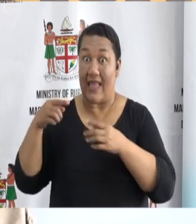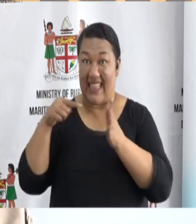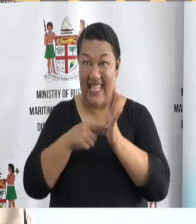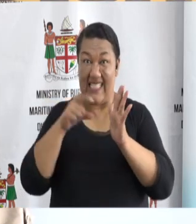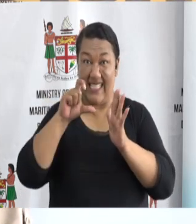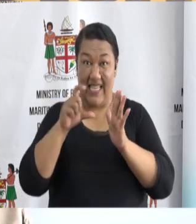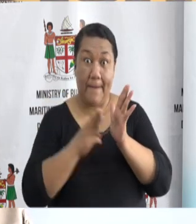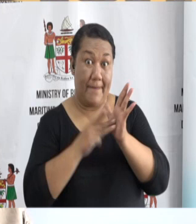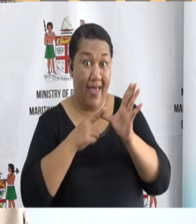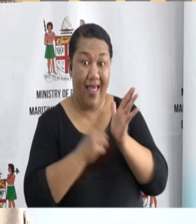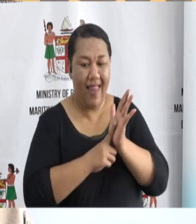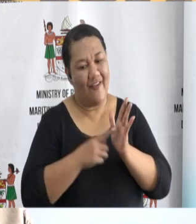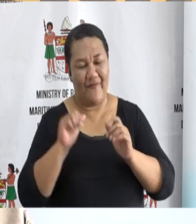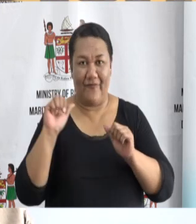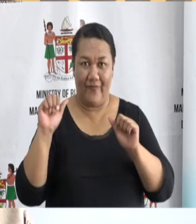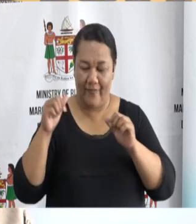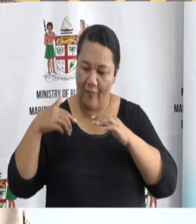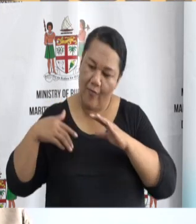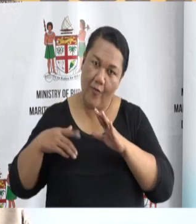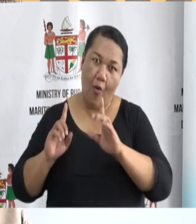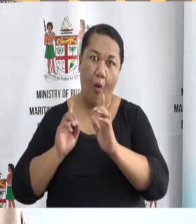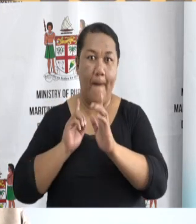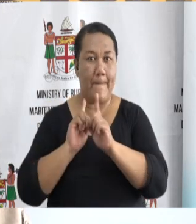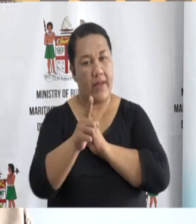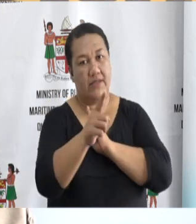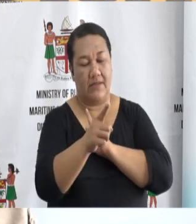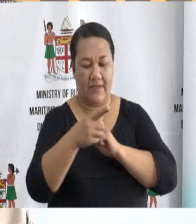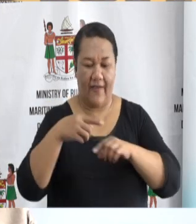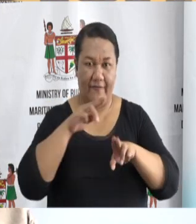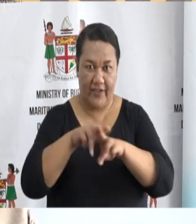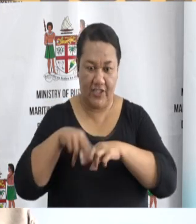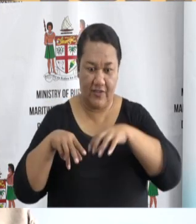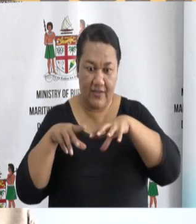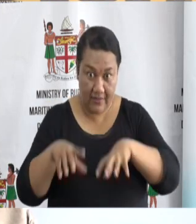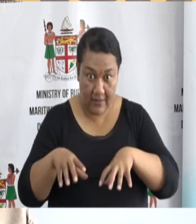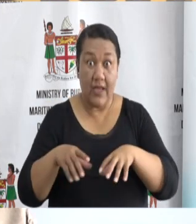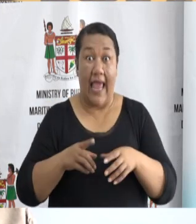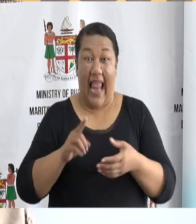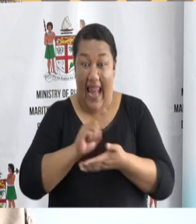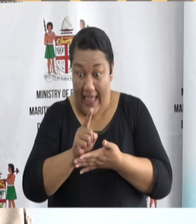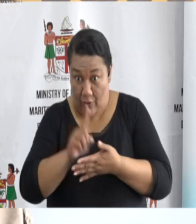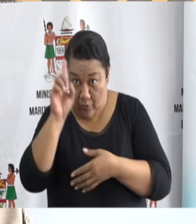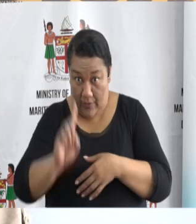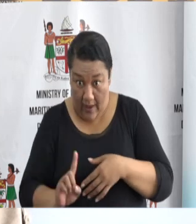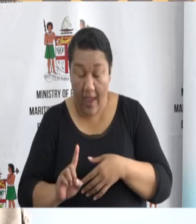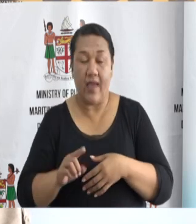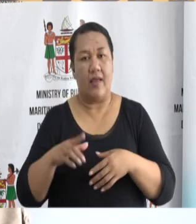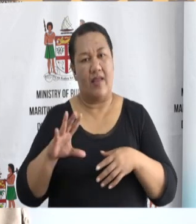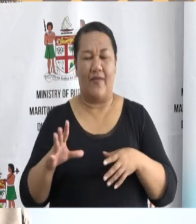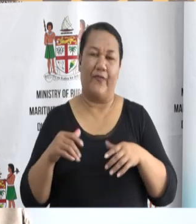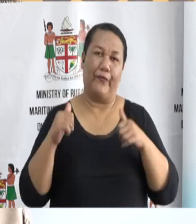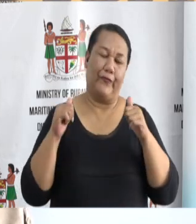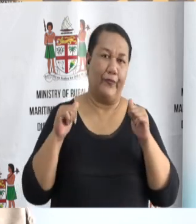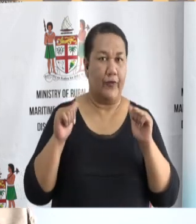We expect TC Mal to pass through Fiji waters from later this afternoon. Majority of the warnings in place will be cleared by